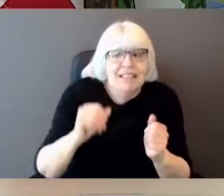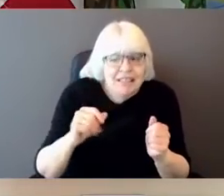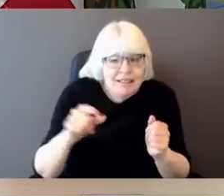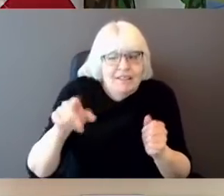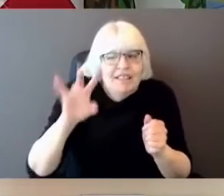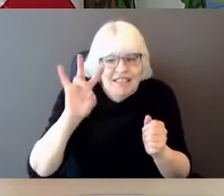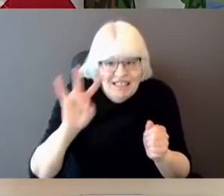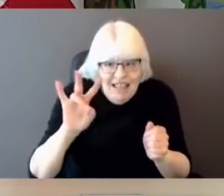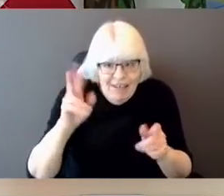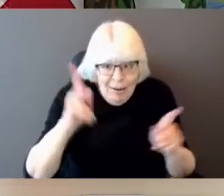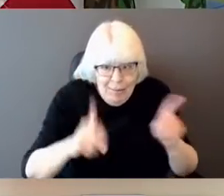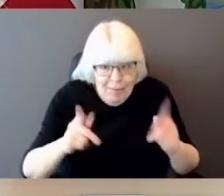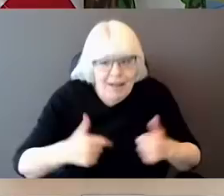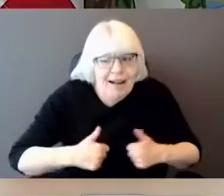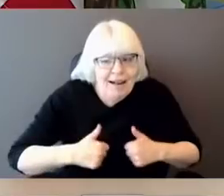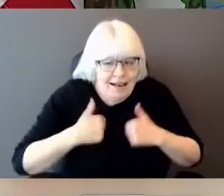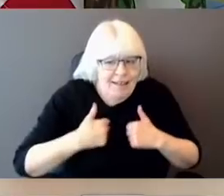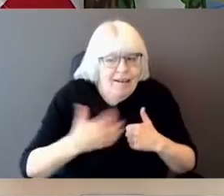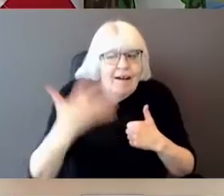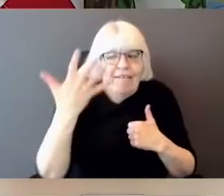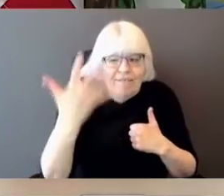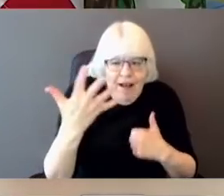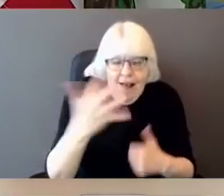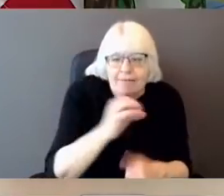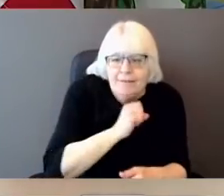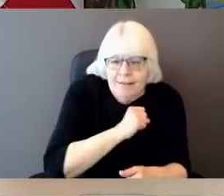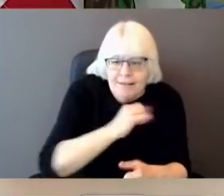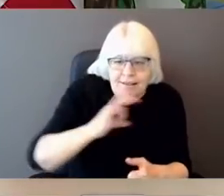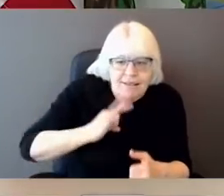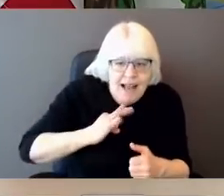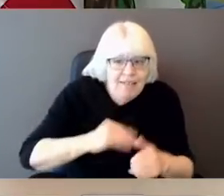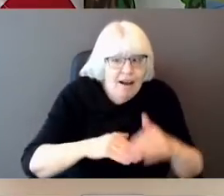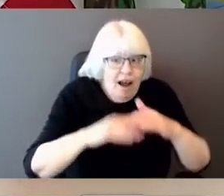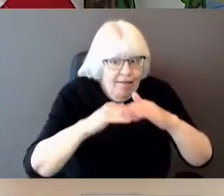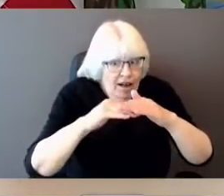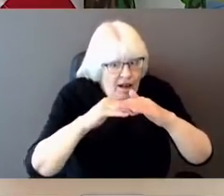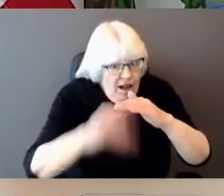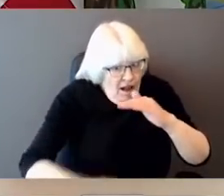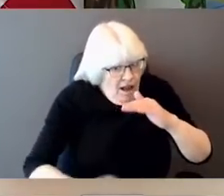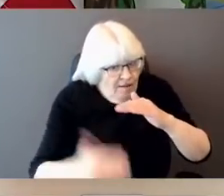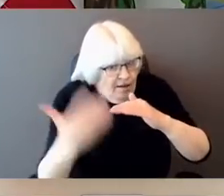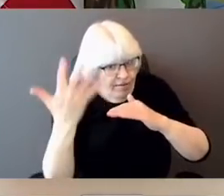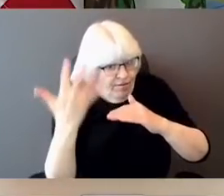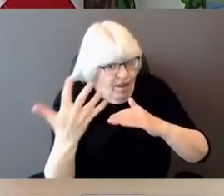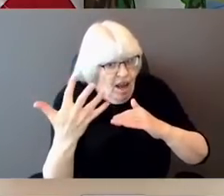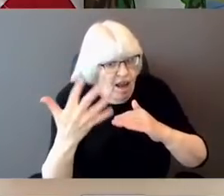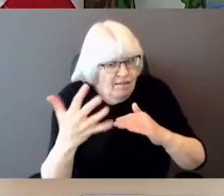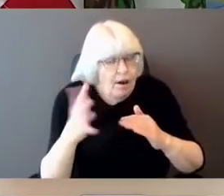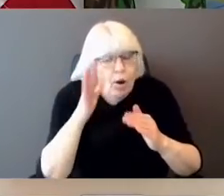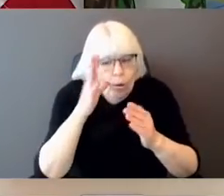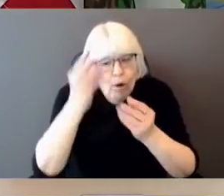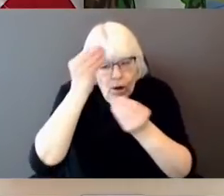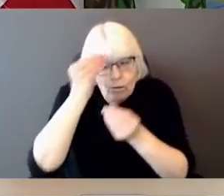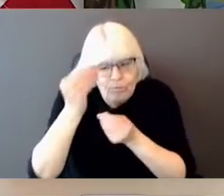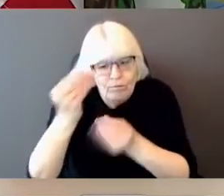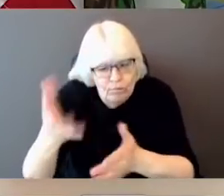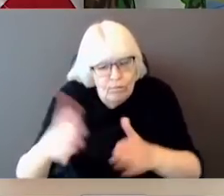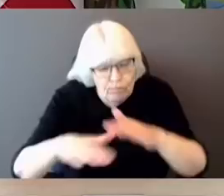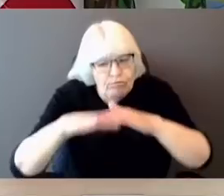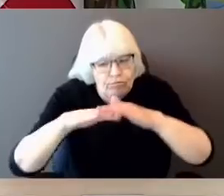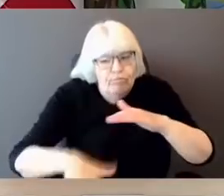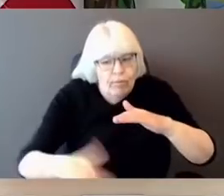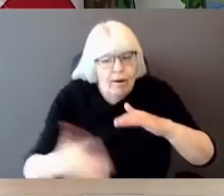4 cases, the number will be reported as fewer than 5 individuals, so that individuals themselves cannot be